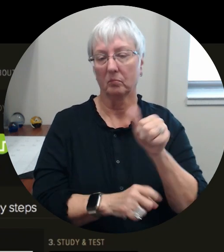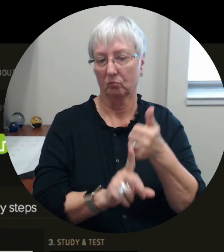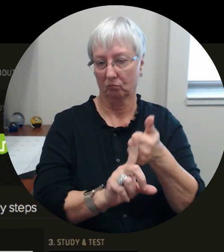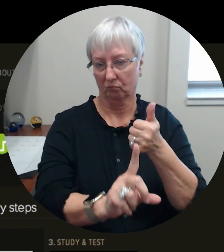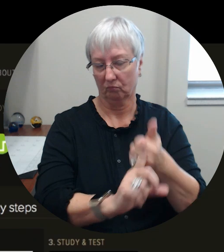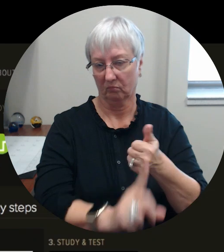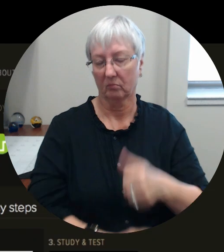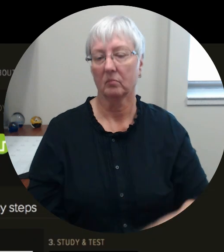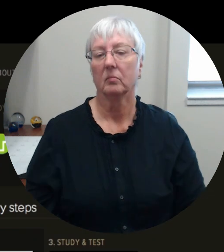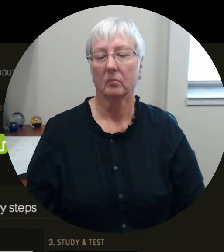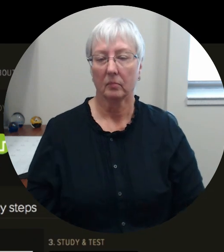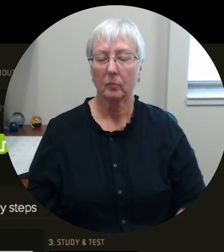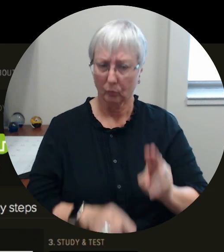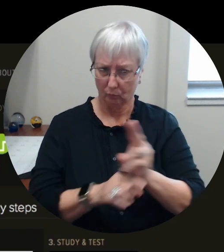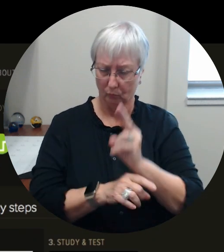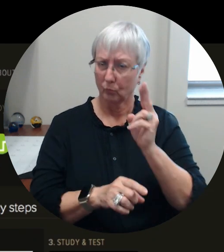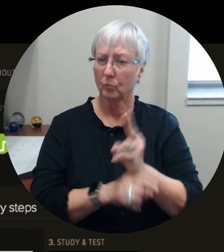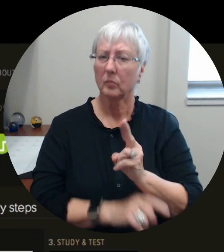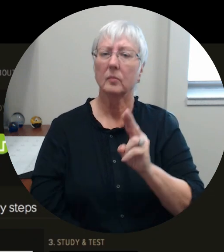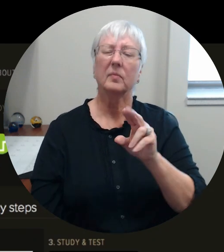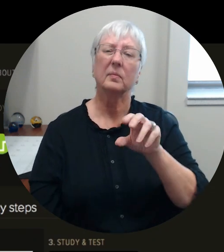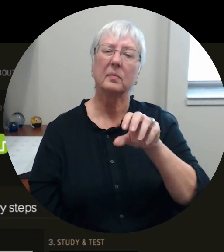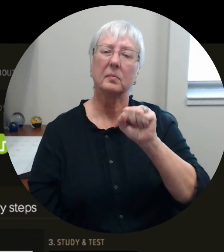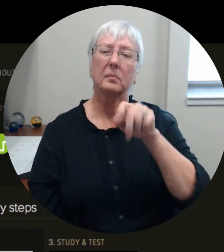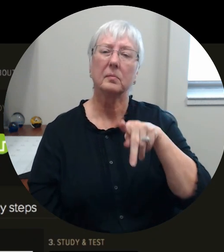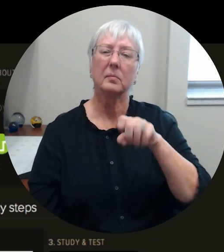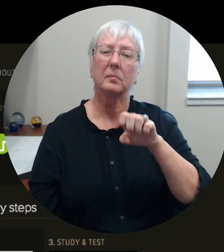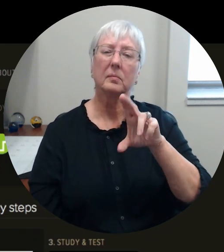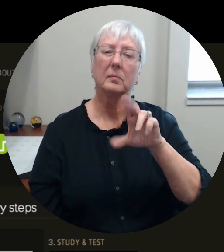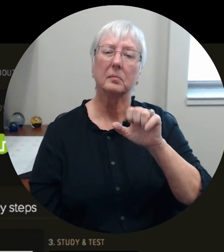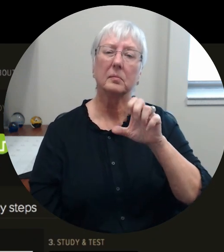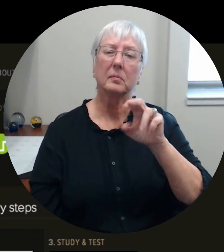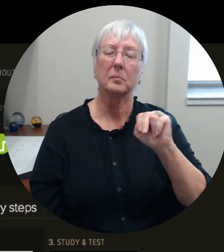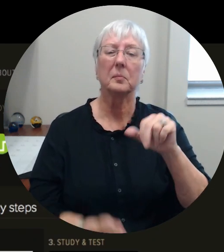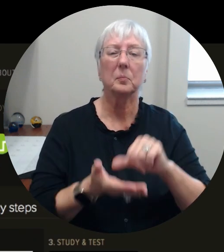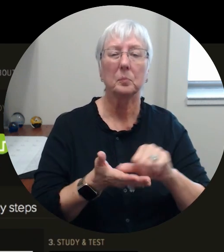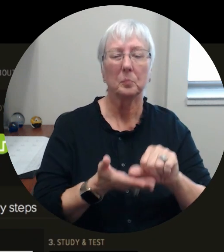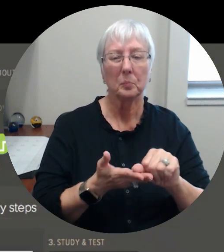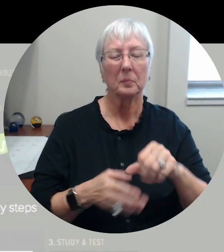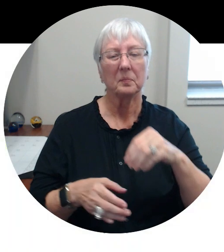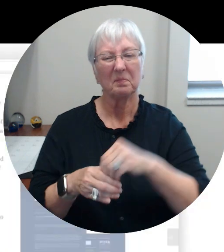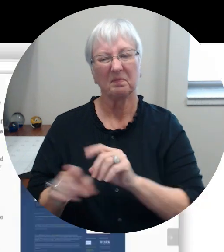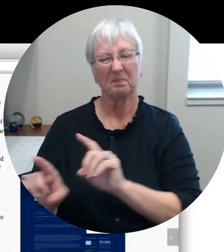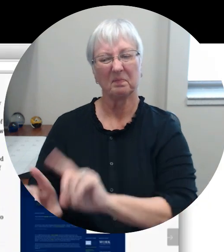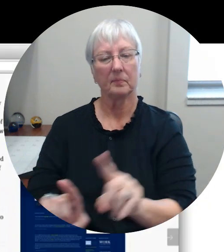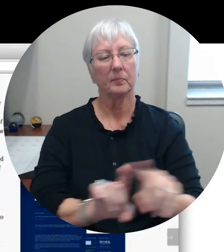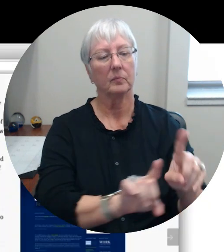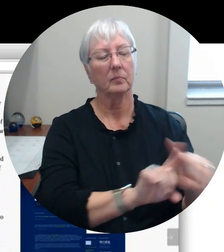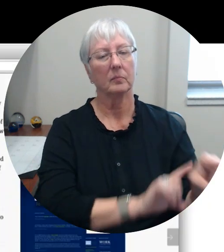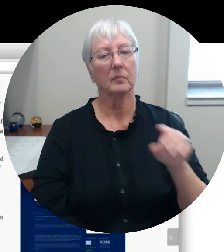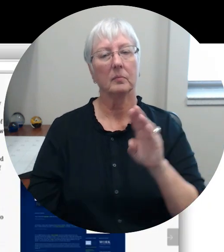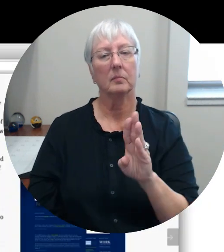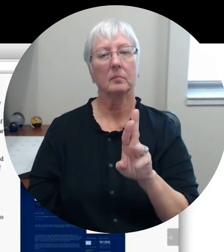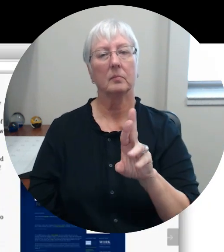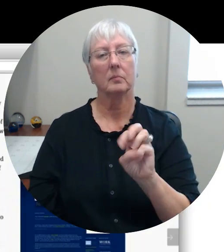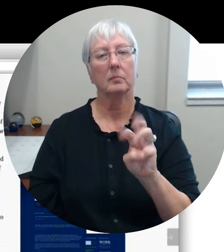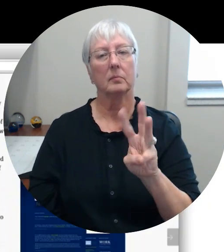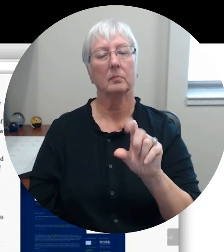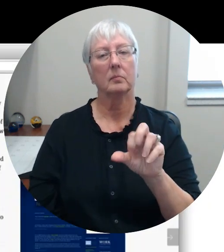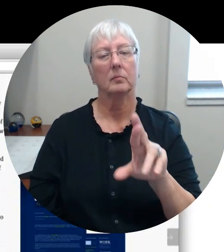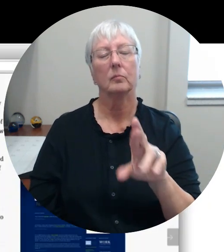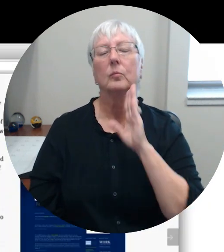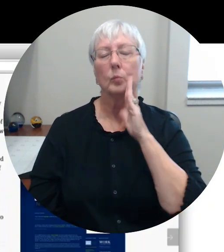these specimen pages in a variety of browsers will give you first-hand knowledge as to how the font performs. You don't necessarily have to dedicate hours